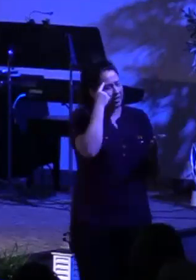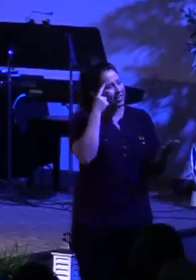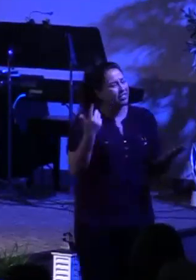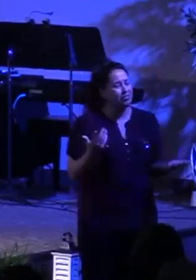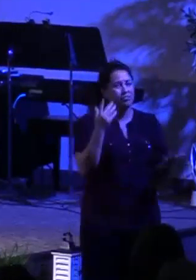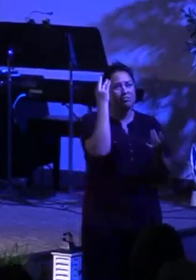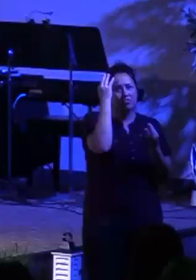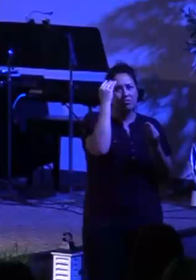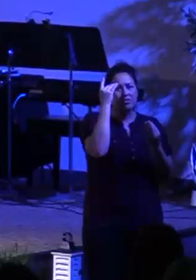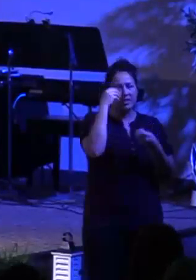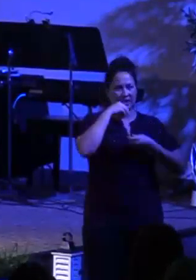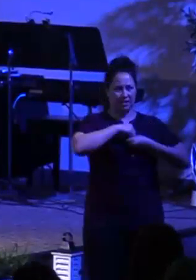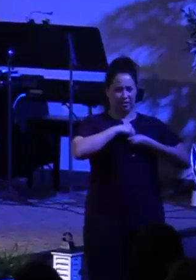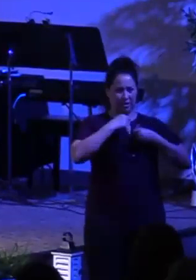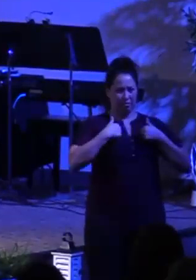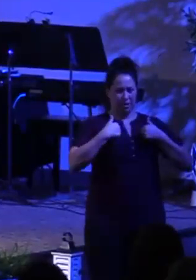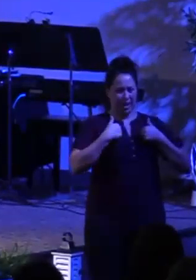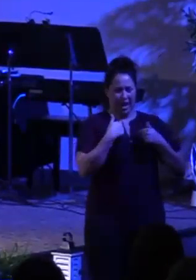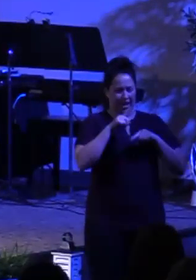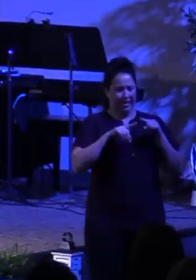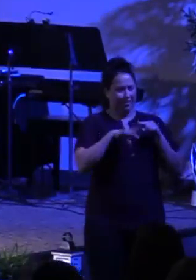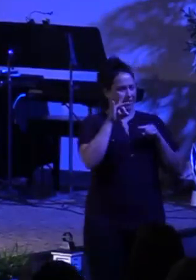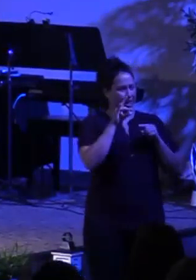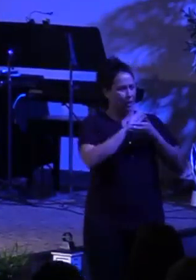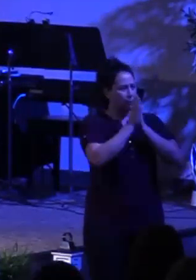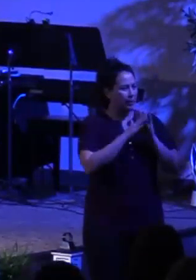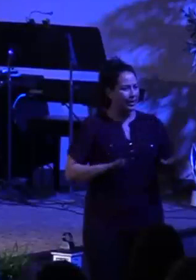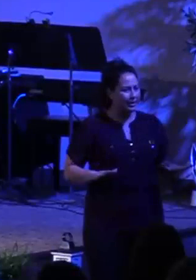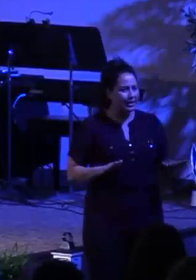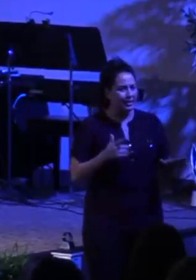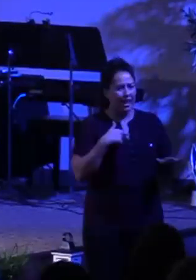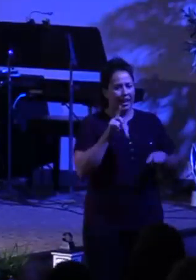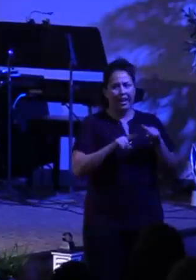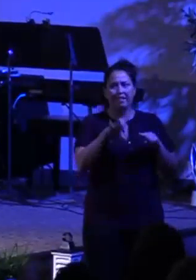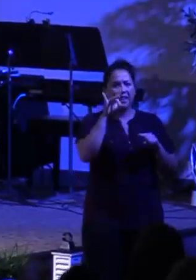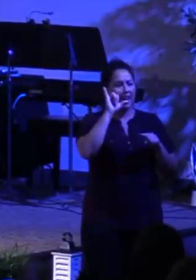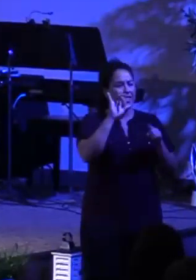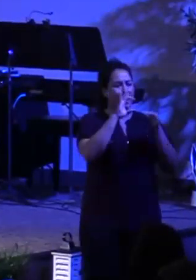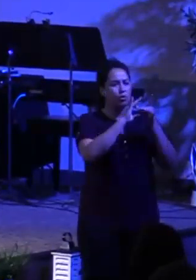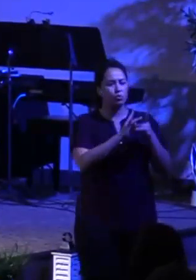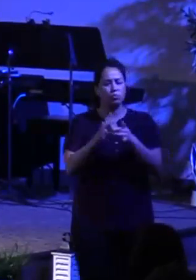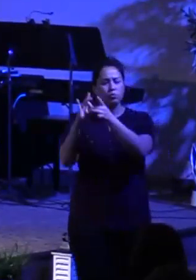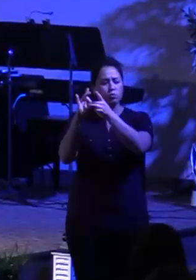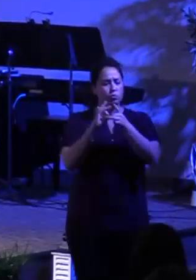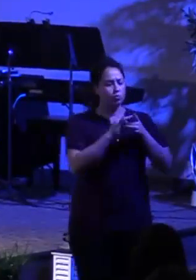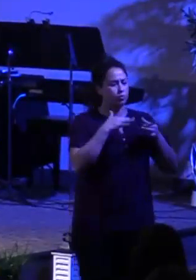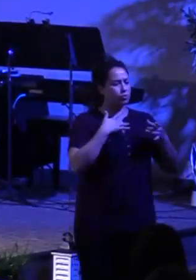me that I just can't find that peace? I can't find that harmony, that completeness, that